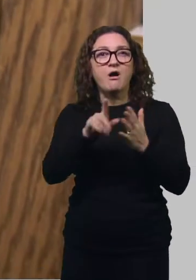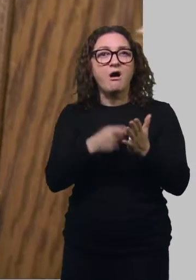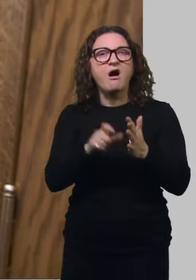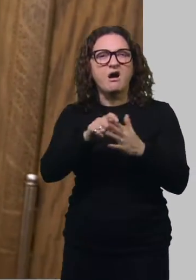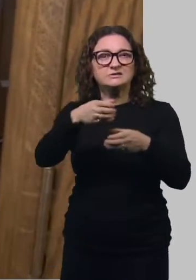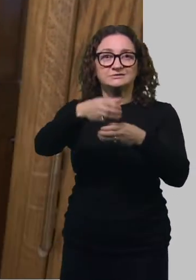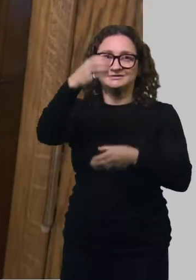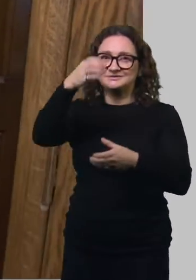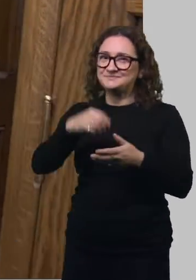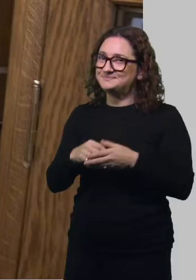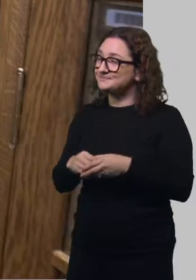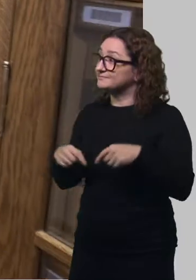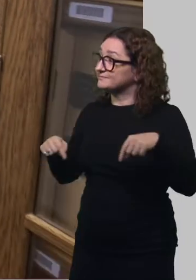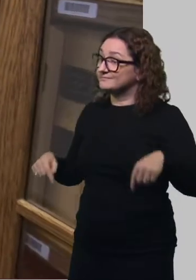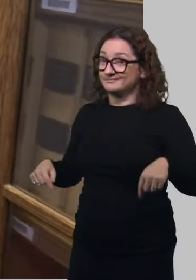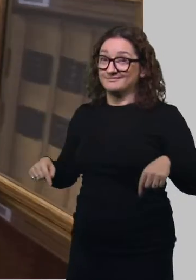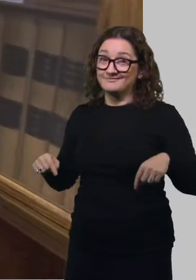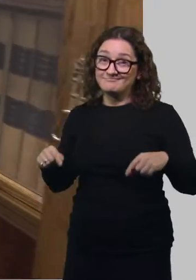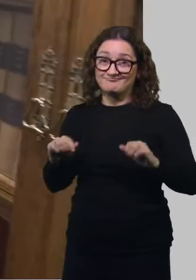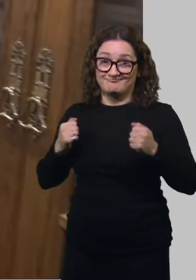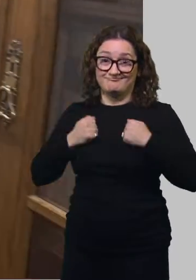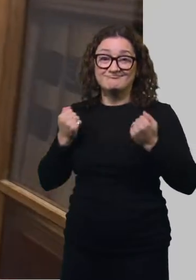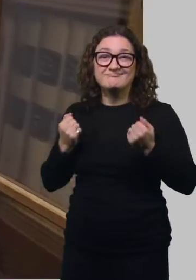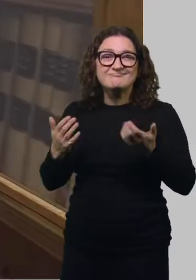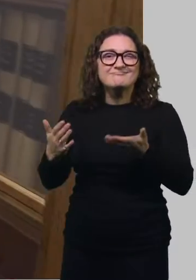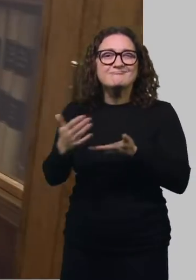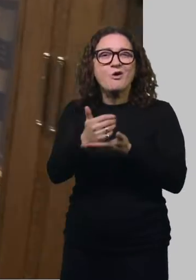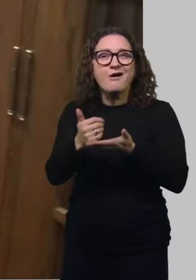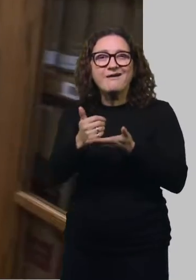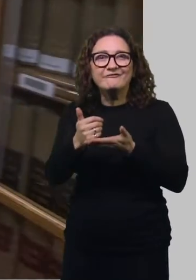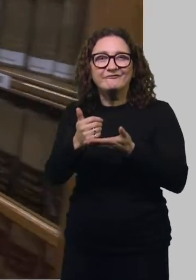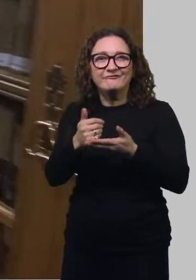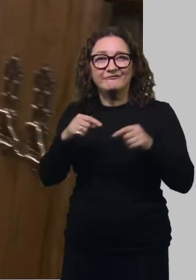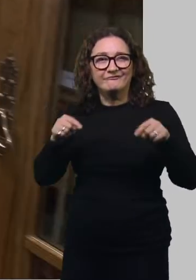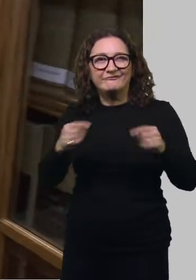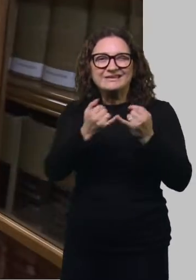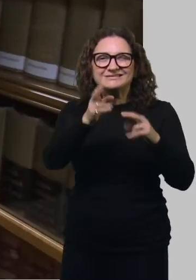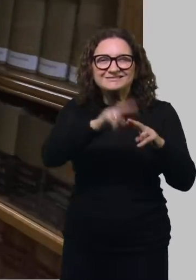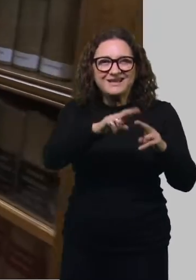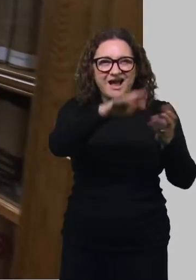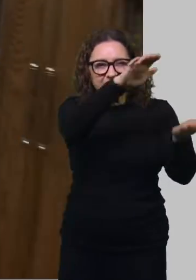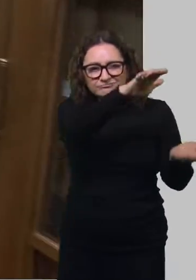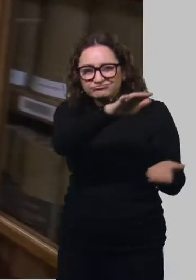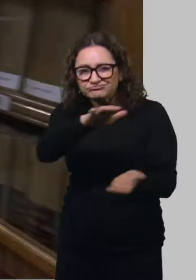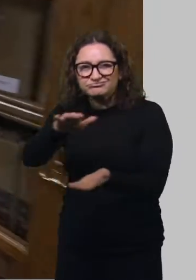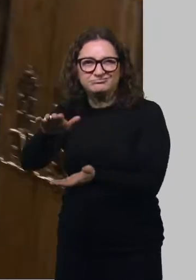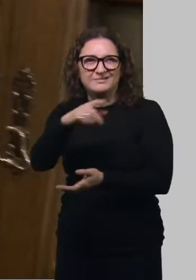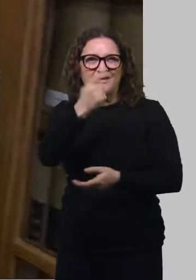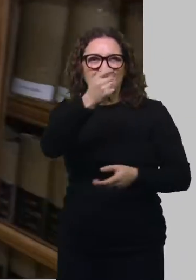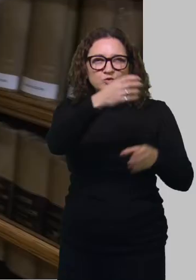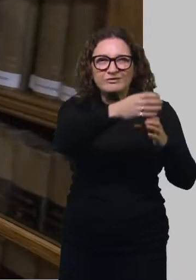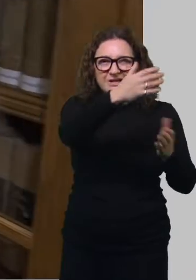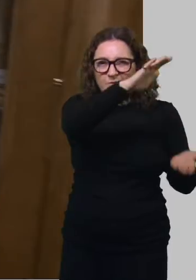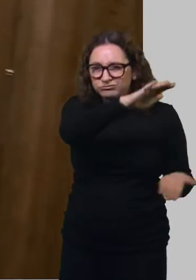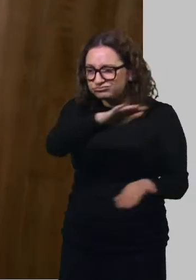We are now in the Palace of Westminster, outside the Archives search room. This is where our staff bring the archives down from the Victoria Tower to